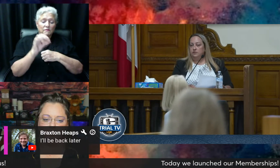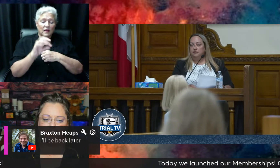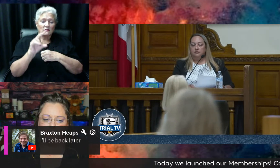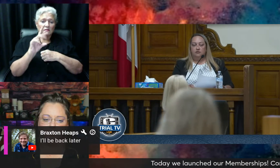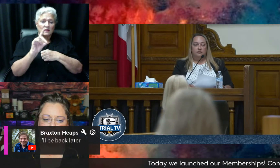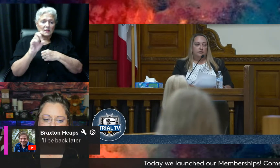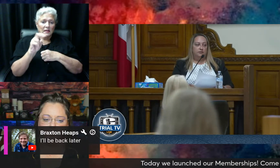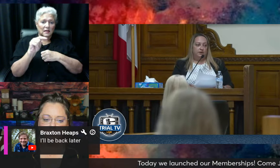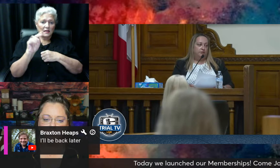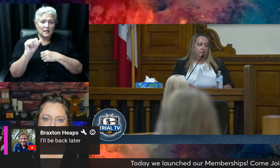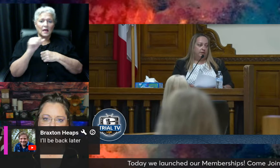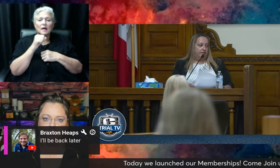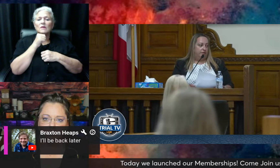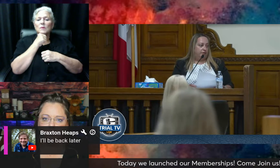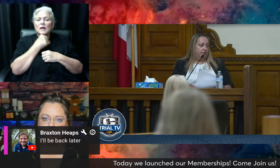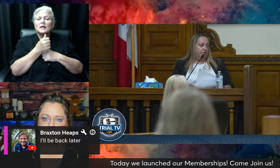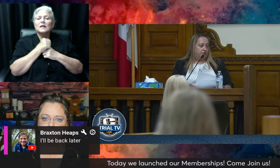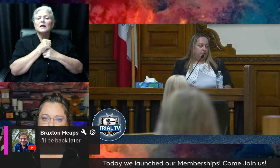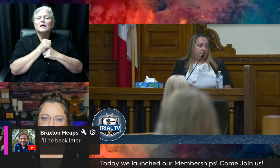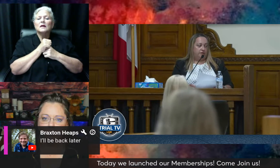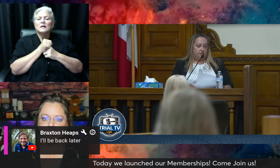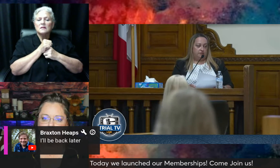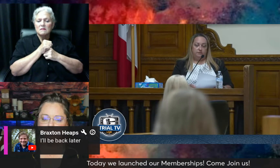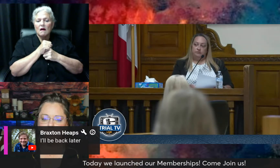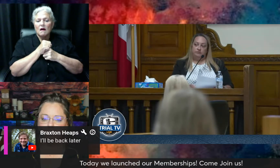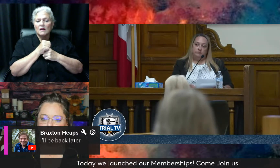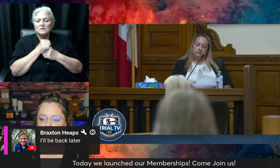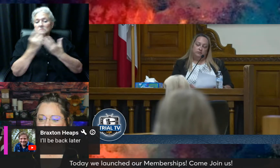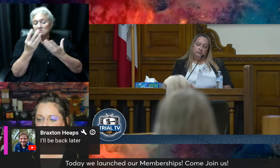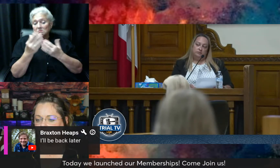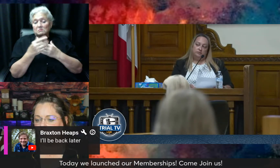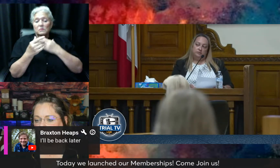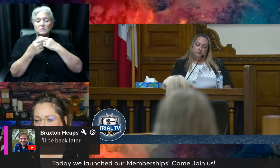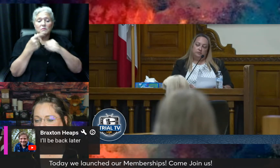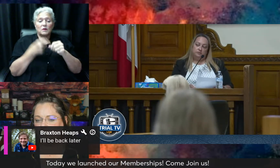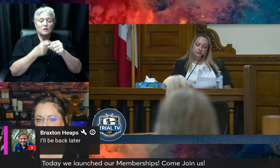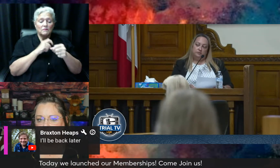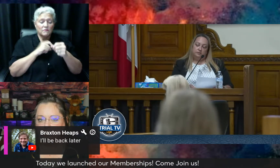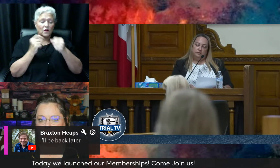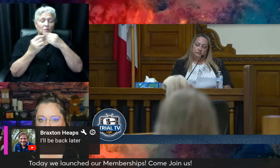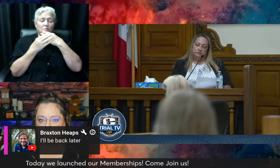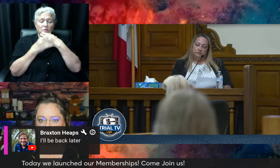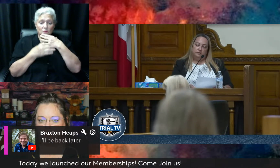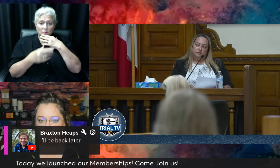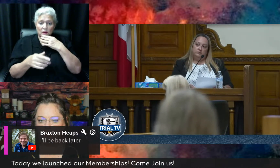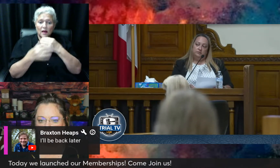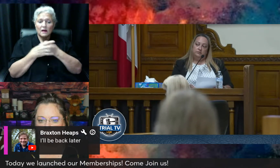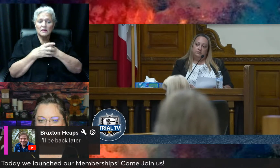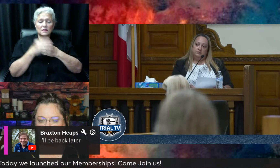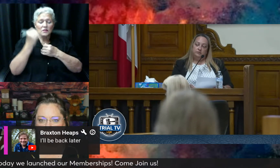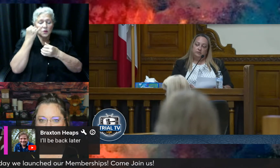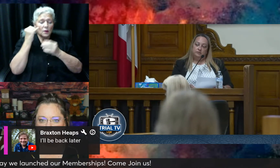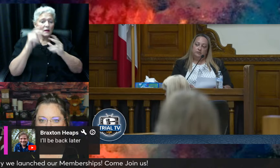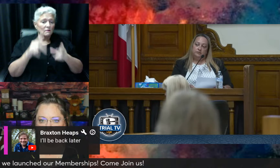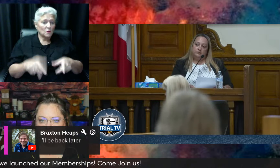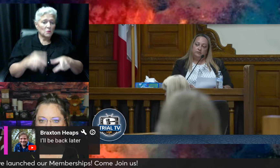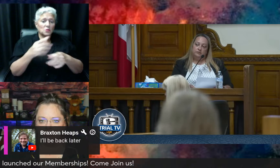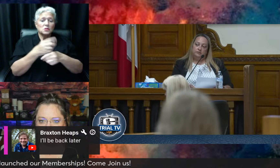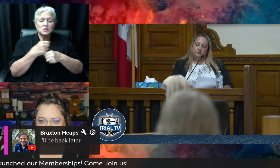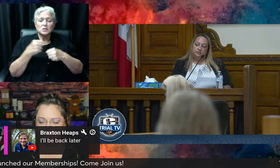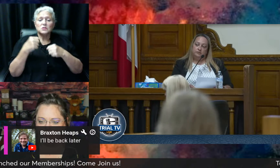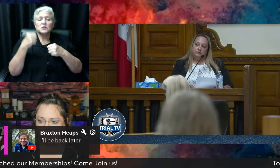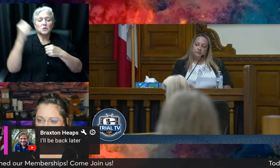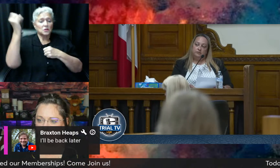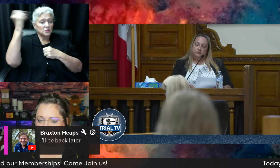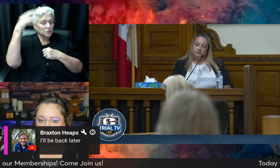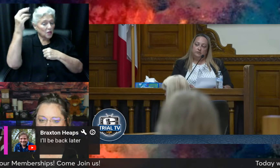it? It's possible it came from another source, yes. So if someone took a shower and shed skin or hair or